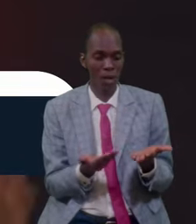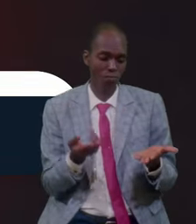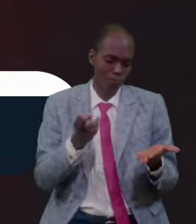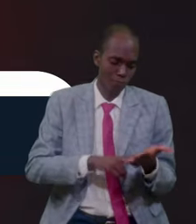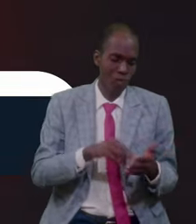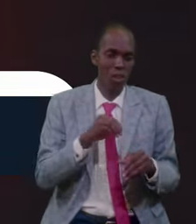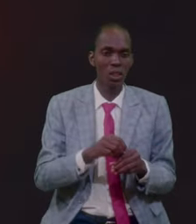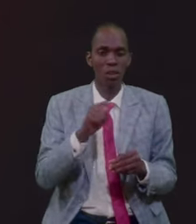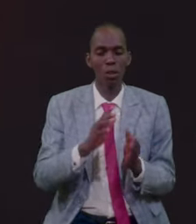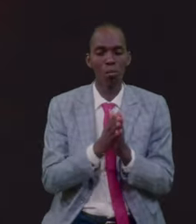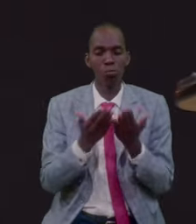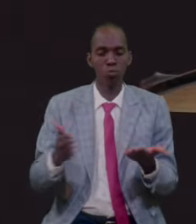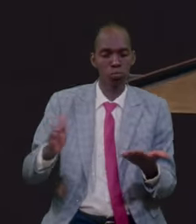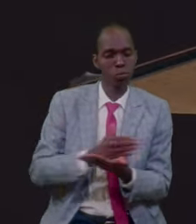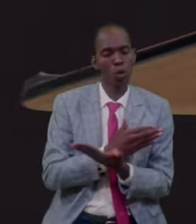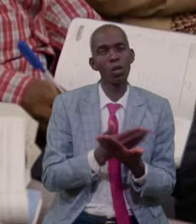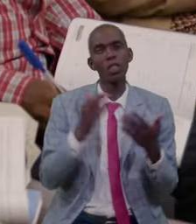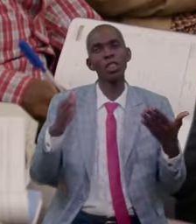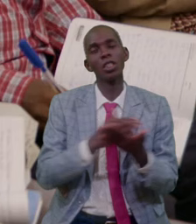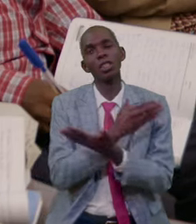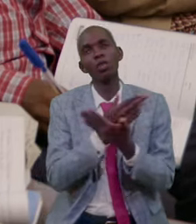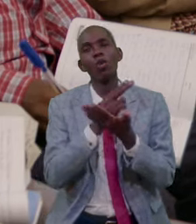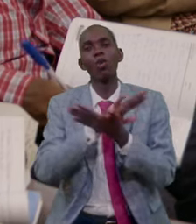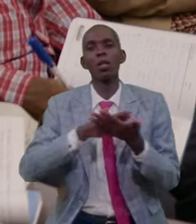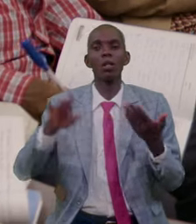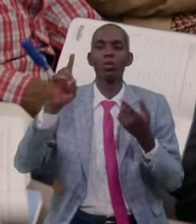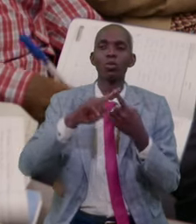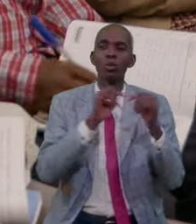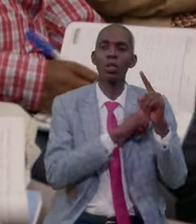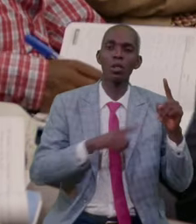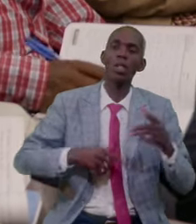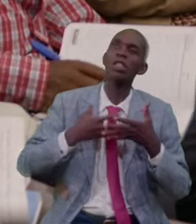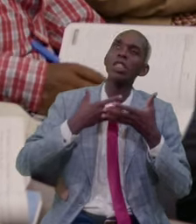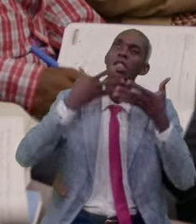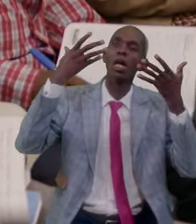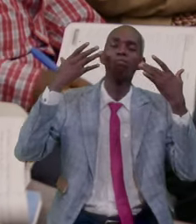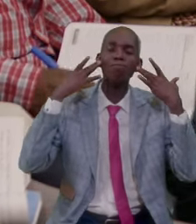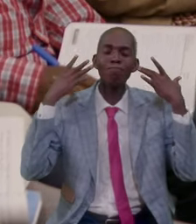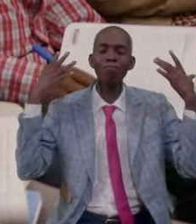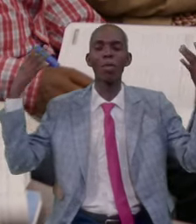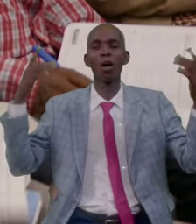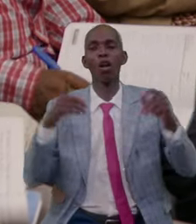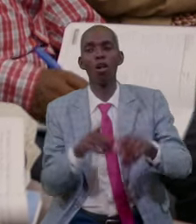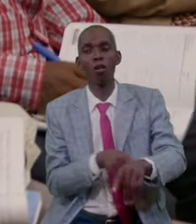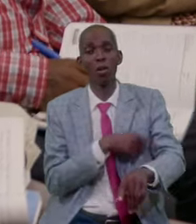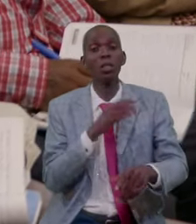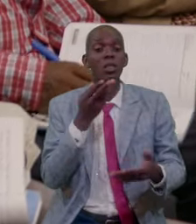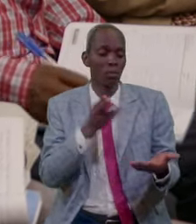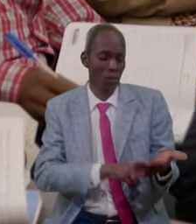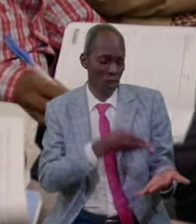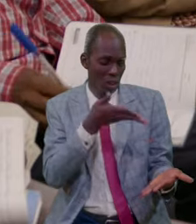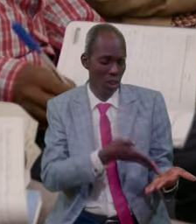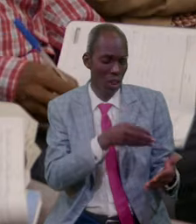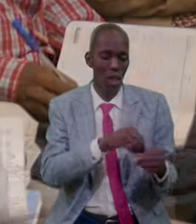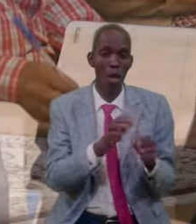song. Holiness unto the Lord. Shout it loud and long. It's in the book. But it